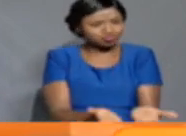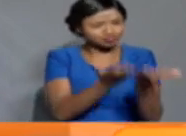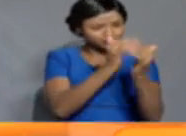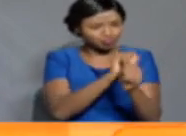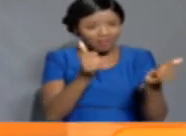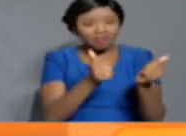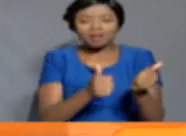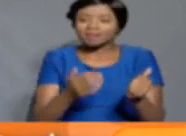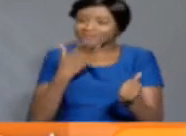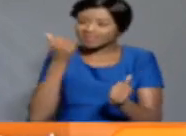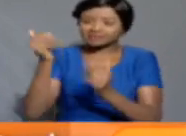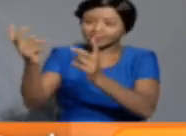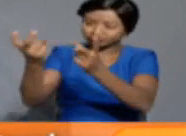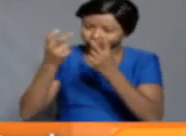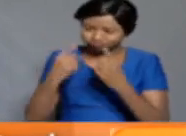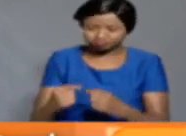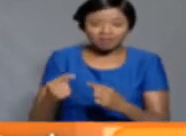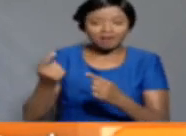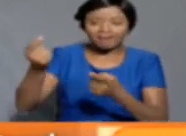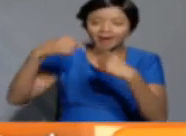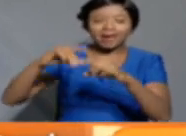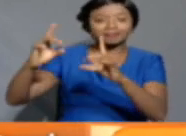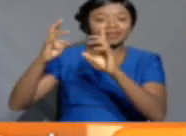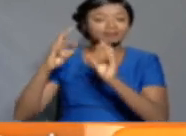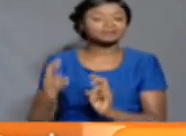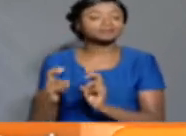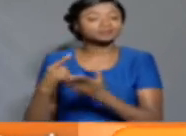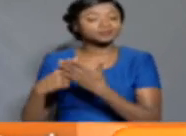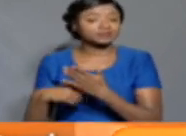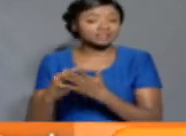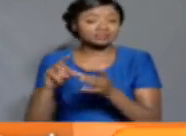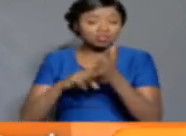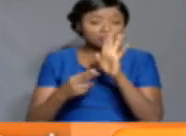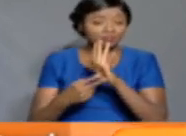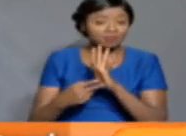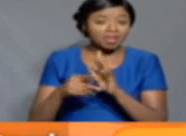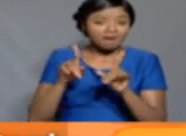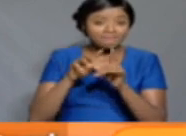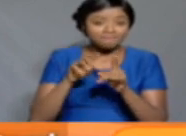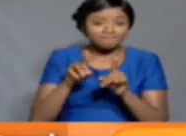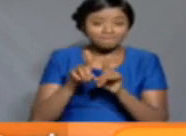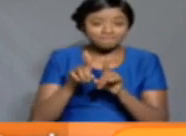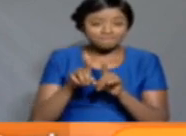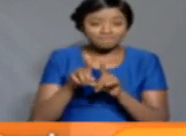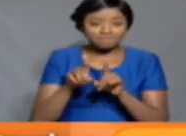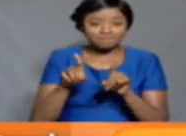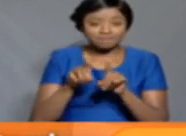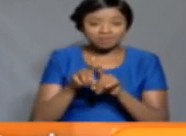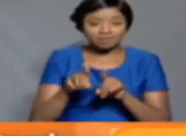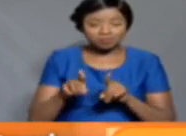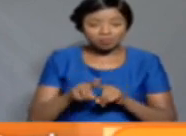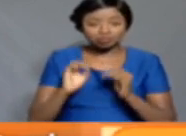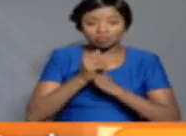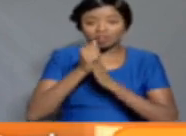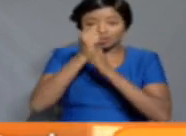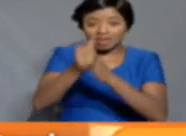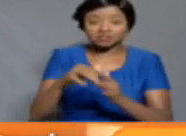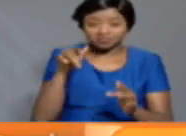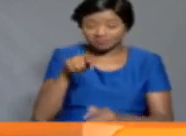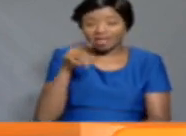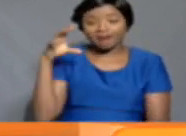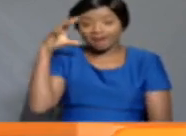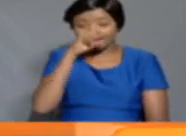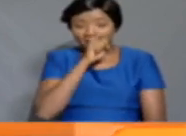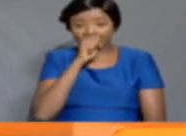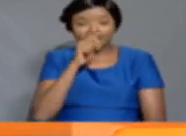also a question of lack of leadership. I mean, when Amina Mohammed Ambassador was the Minister for Education,